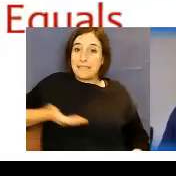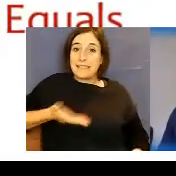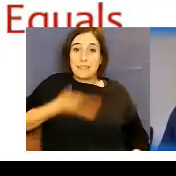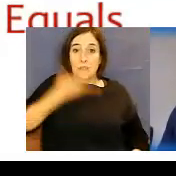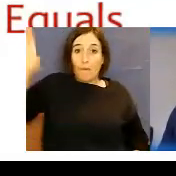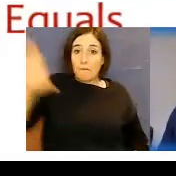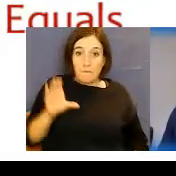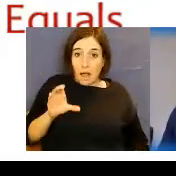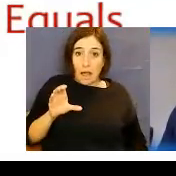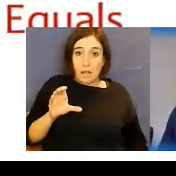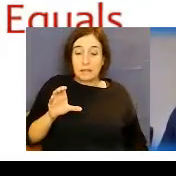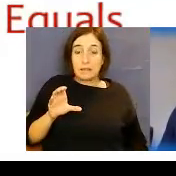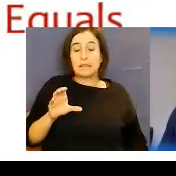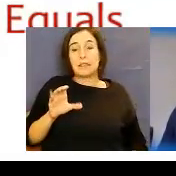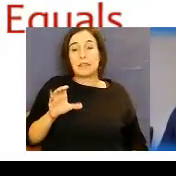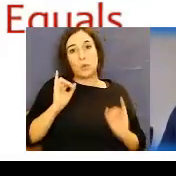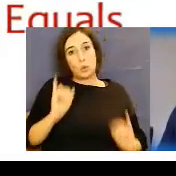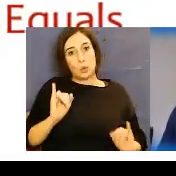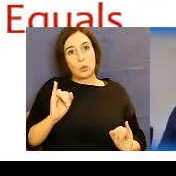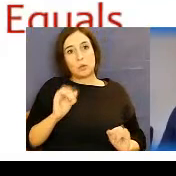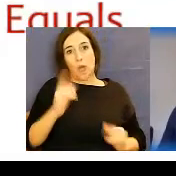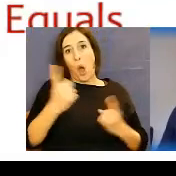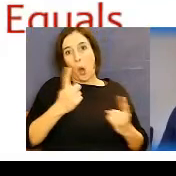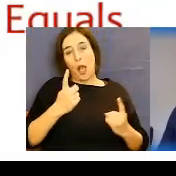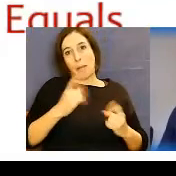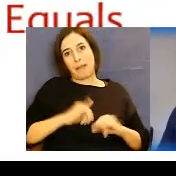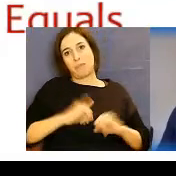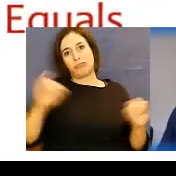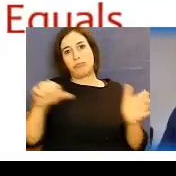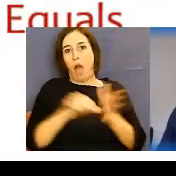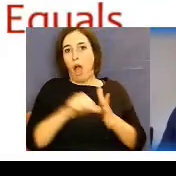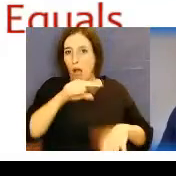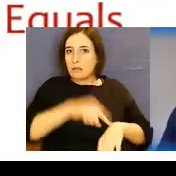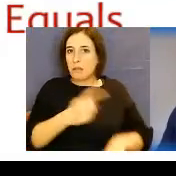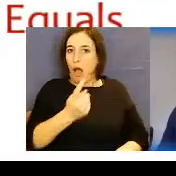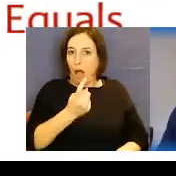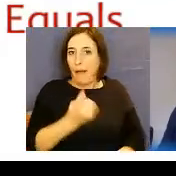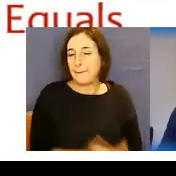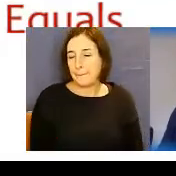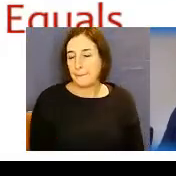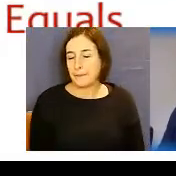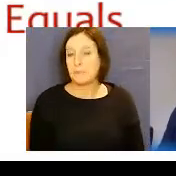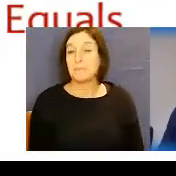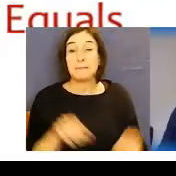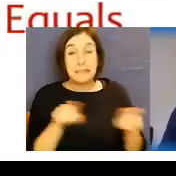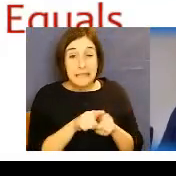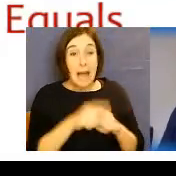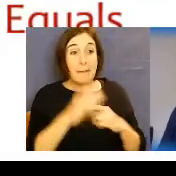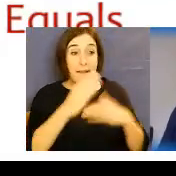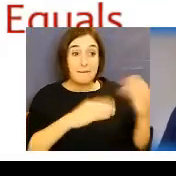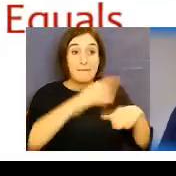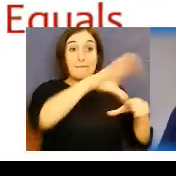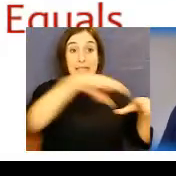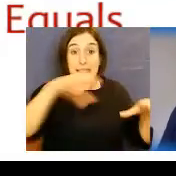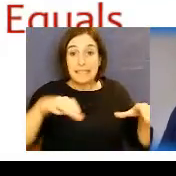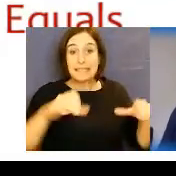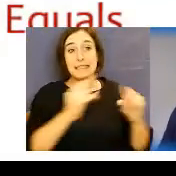last 6 months. So we faced various challenges. The availability of facilities within, you know, half the facilities in Luton are